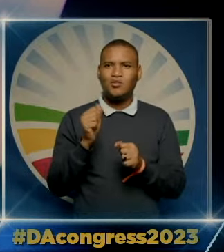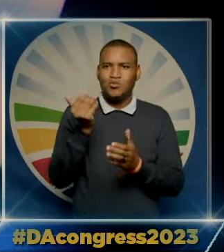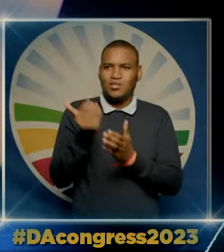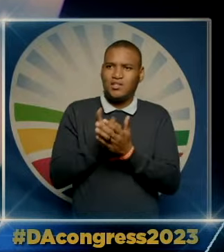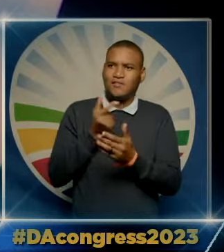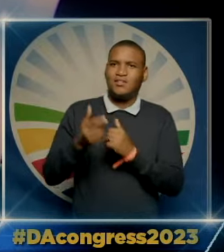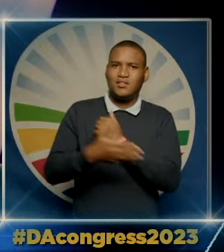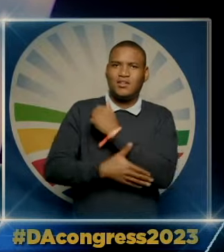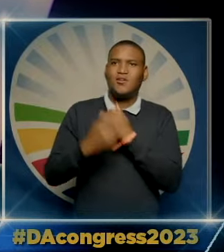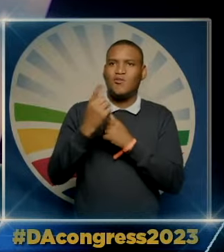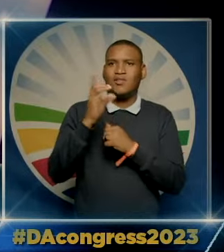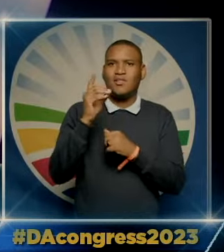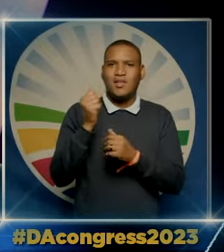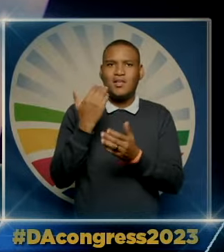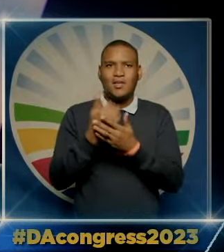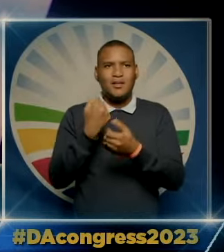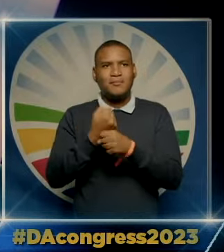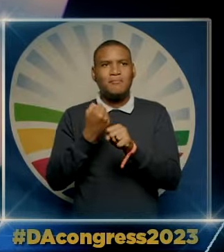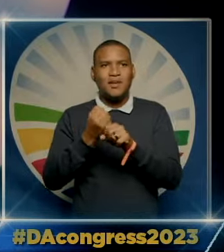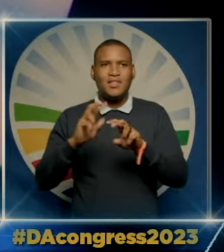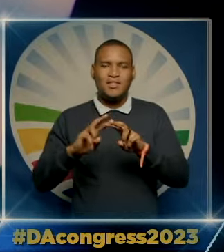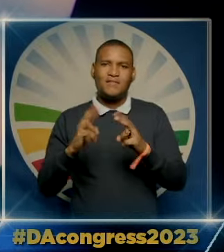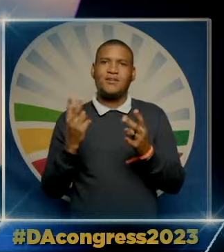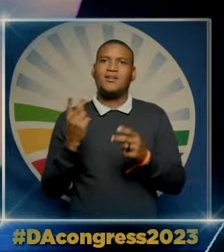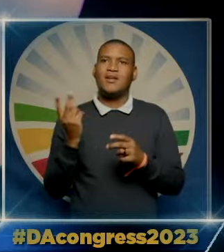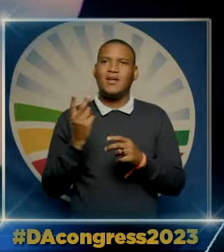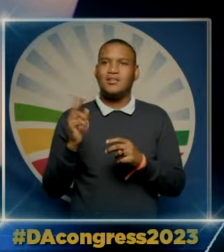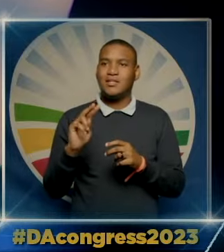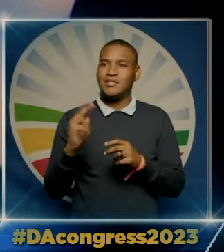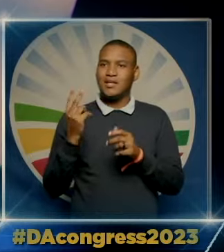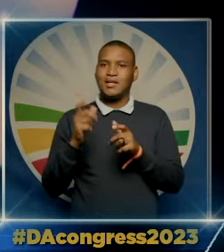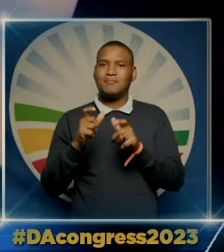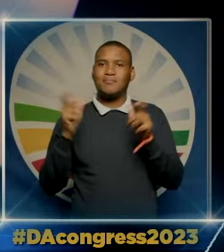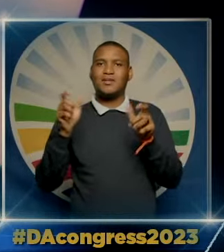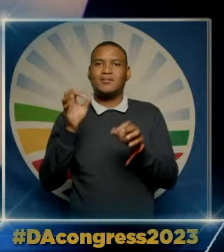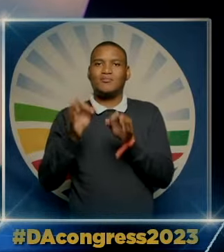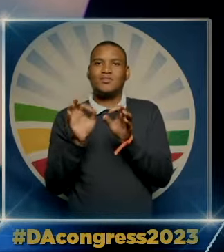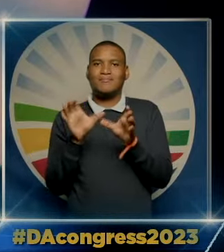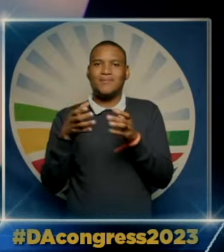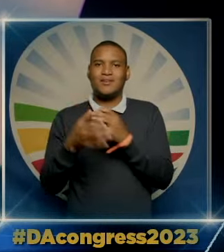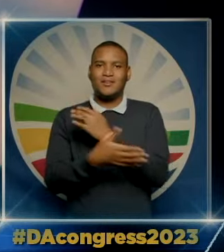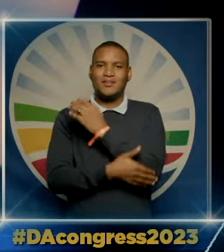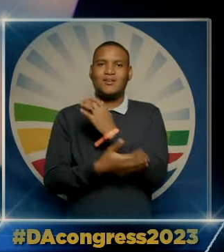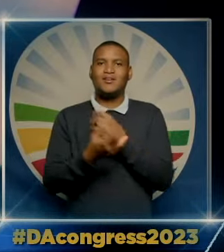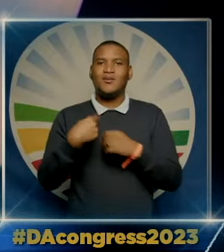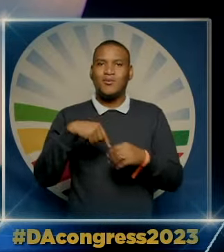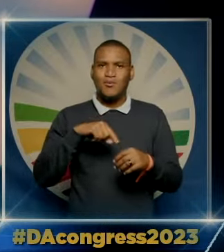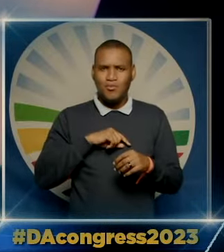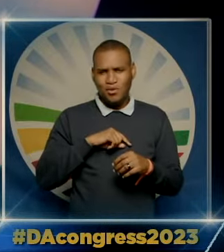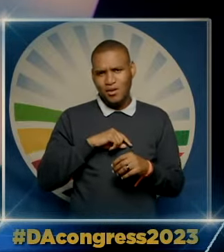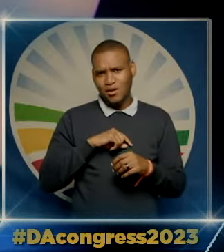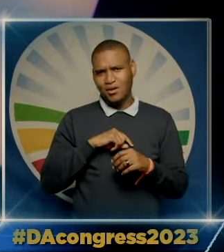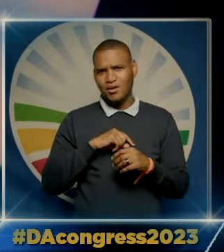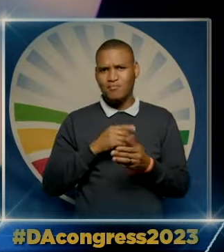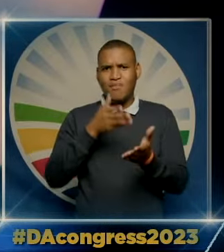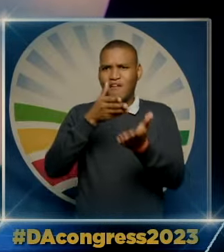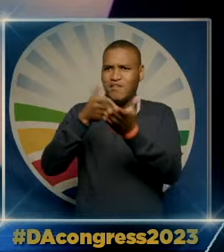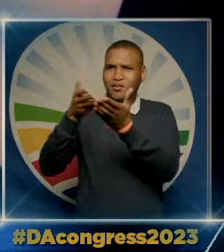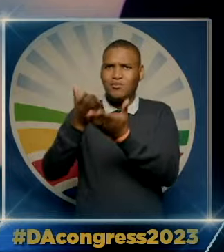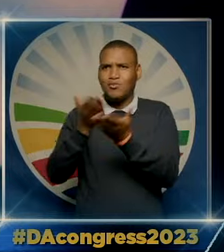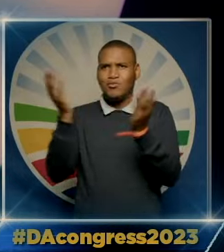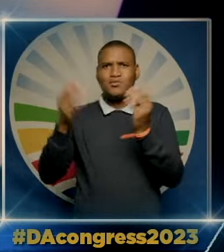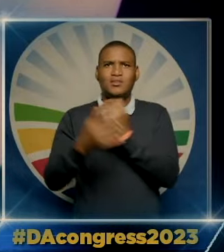only the DA that can make the difference. And as the second biggest party in this country, we have men and women from across the country, and it's amazing, and